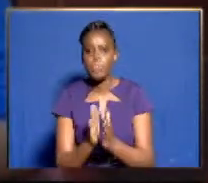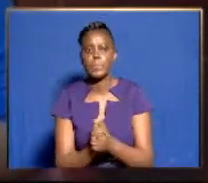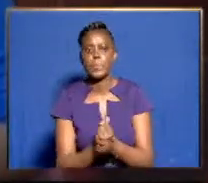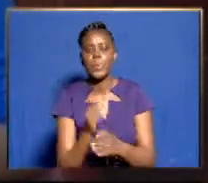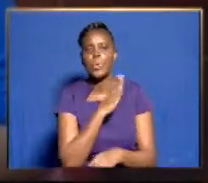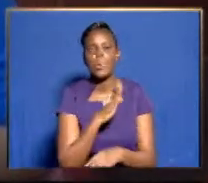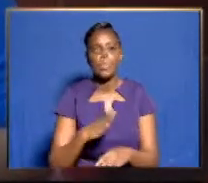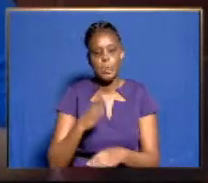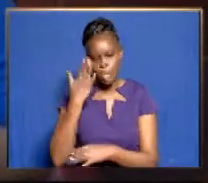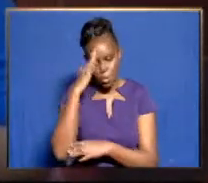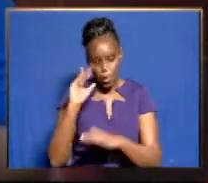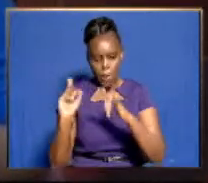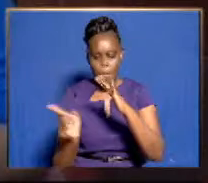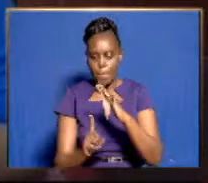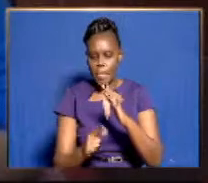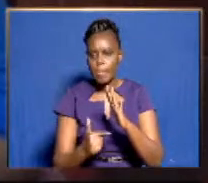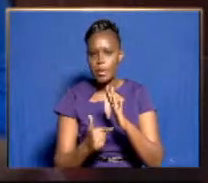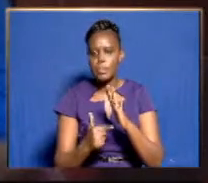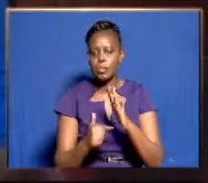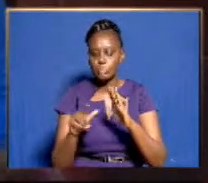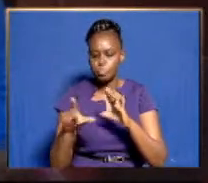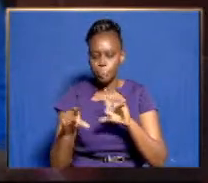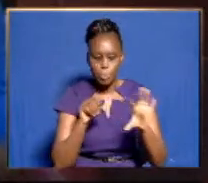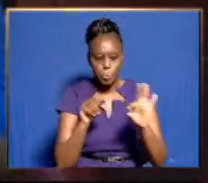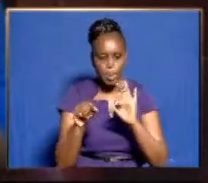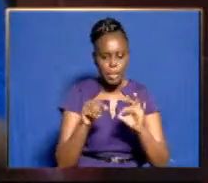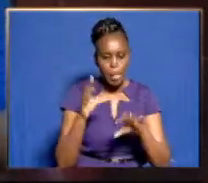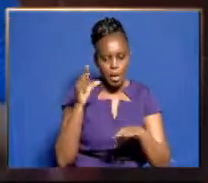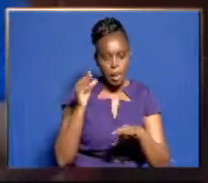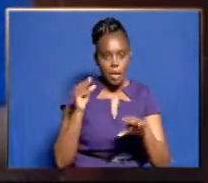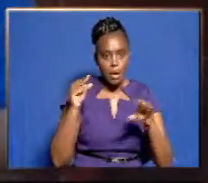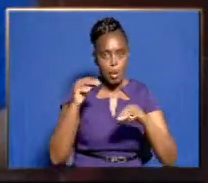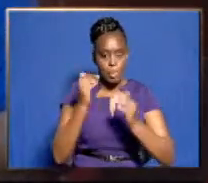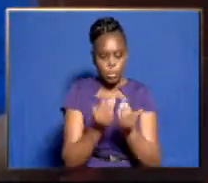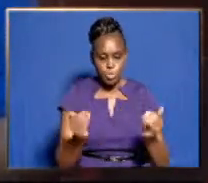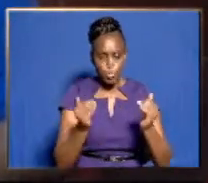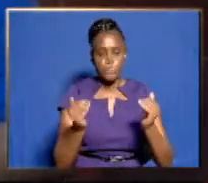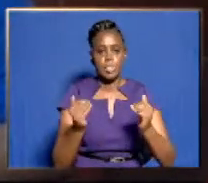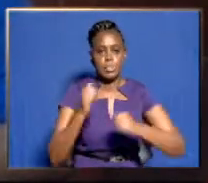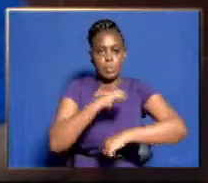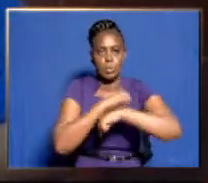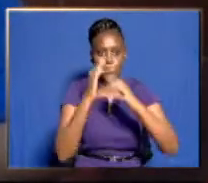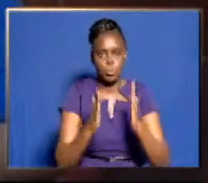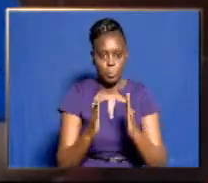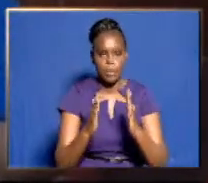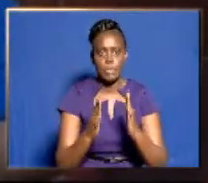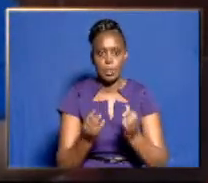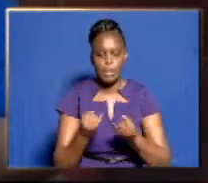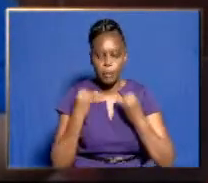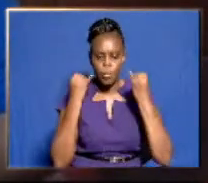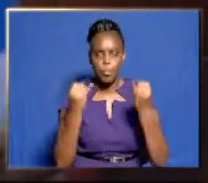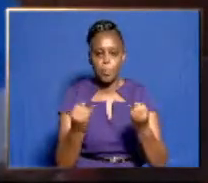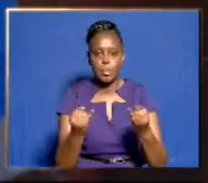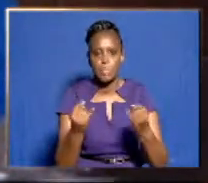also noted that the ministry has been capturing learners' details called